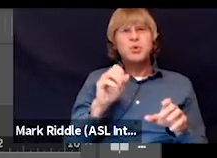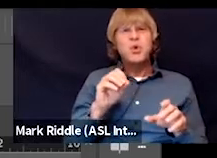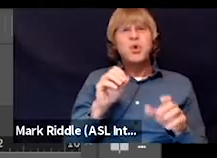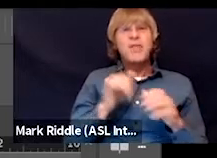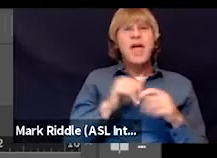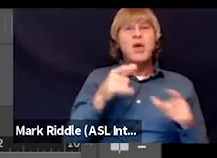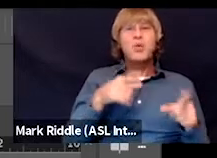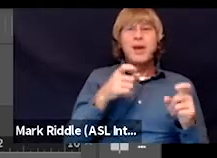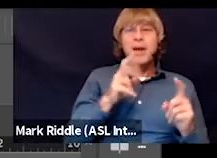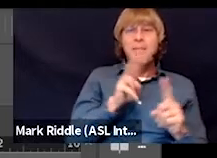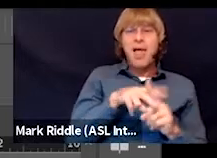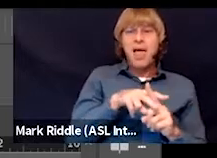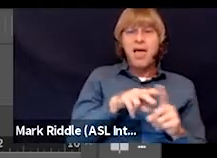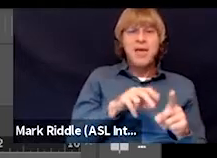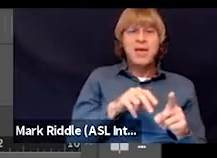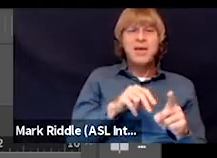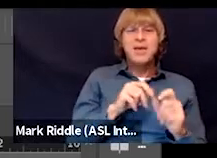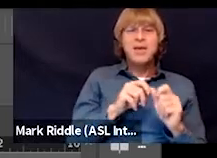Quick Apply,